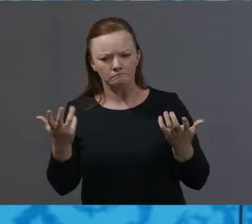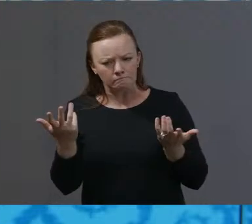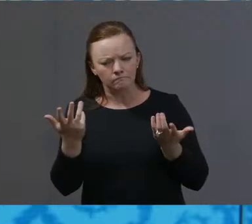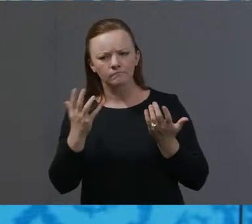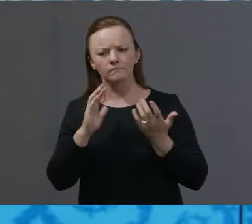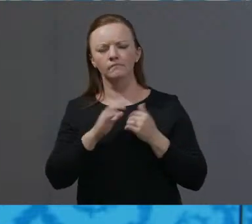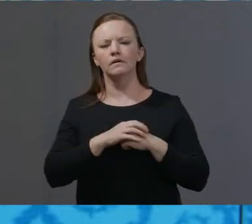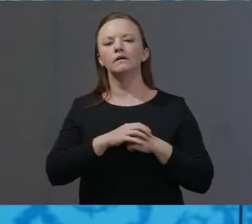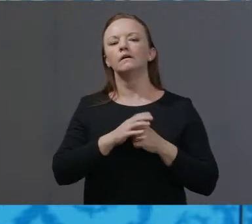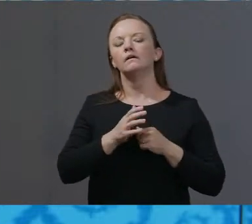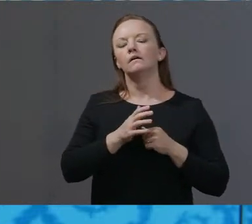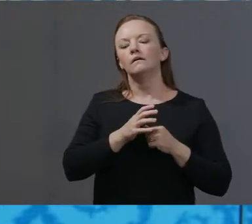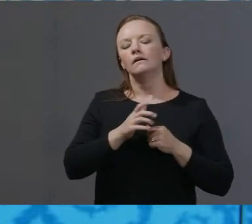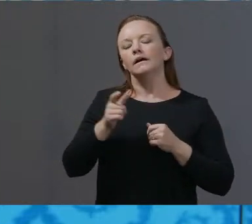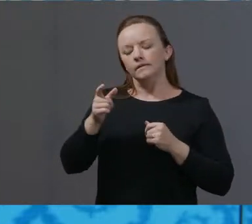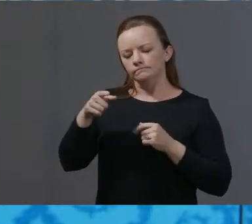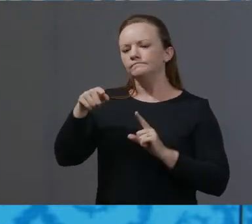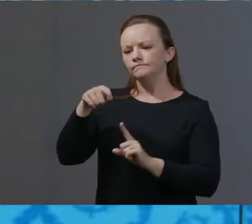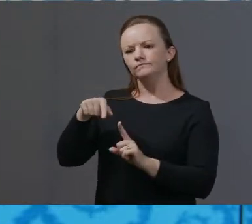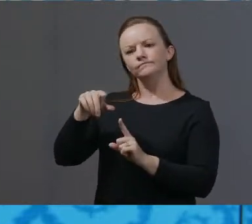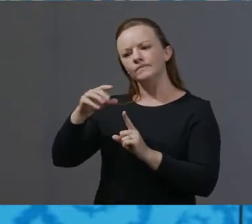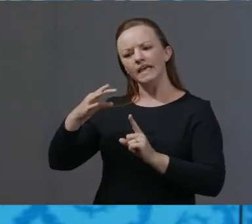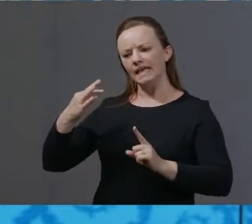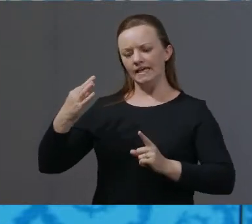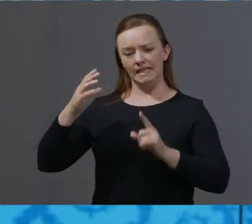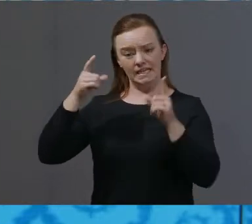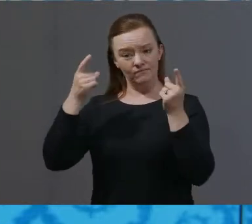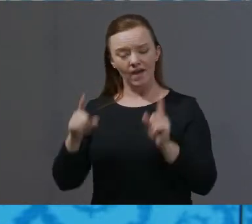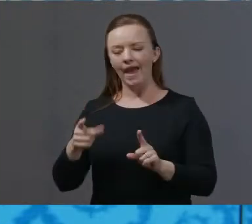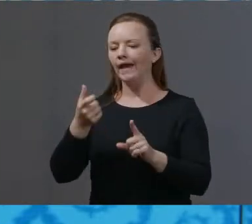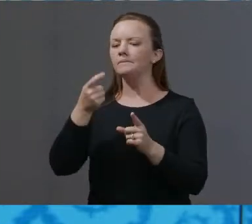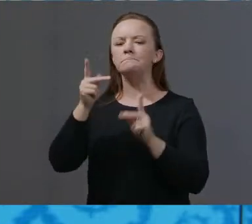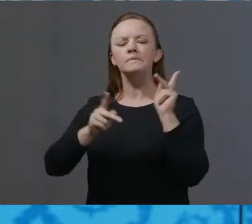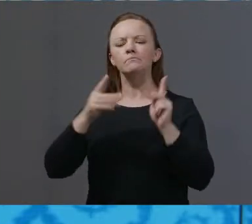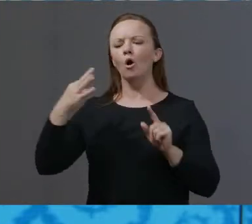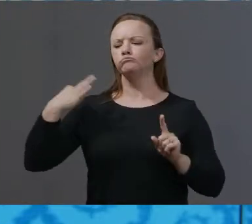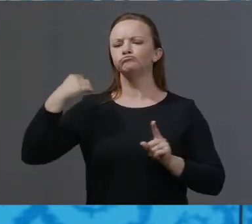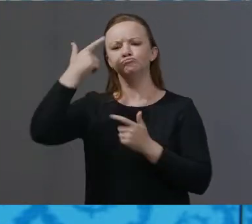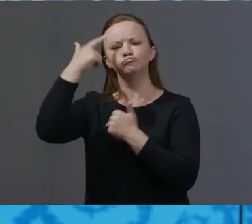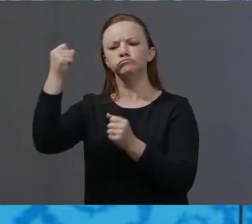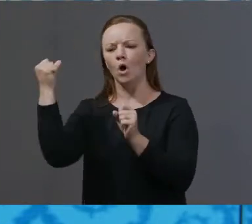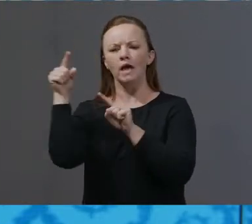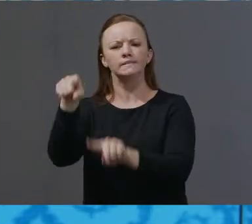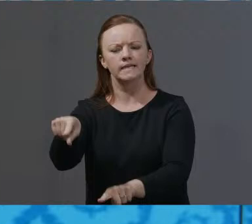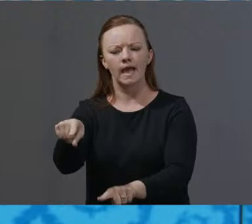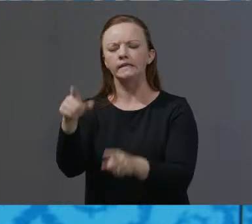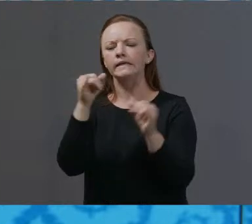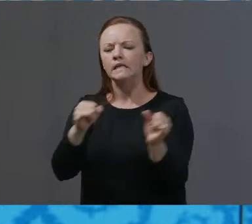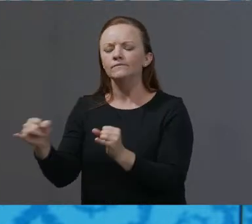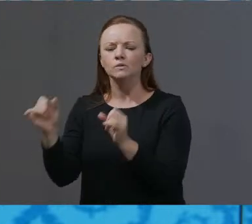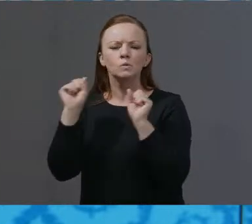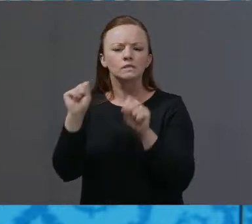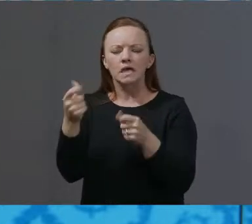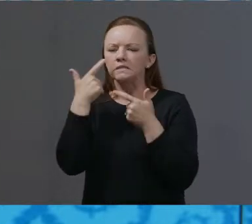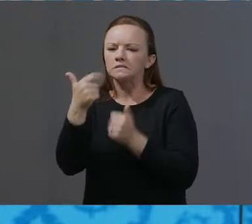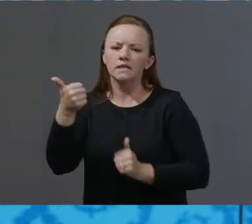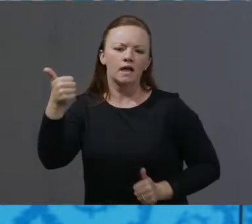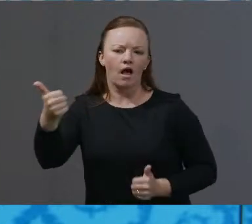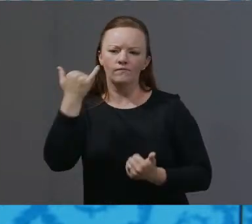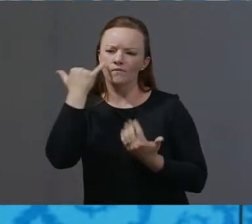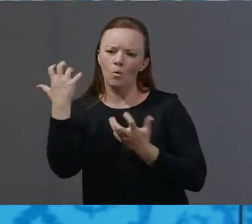will voluntarily make the decision. Is that good enough for you? You know, to leave it up to them what to